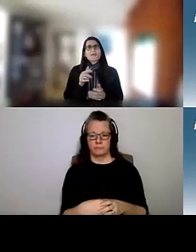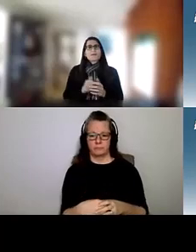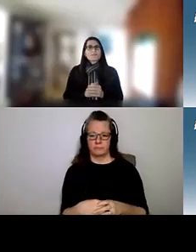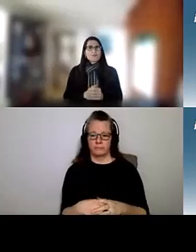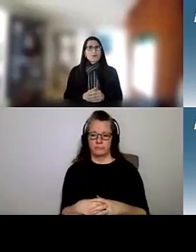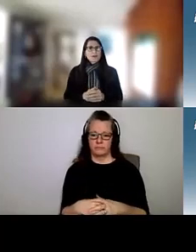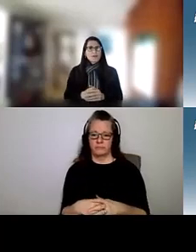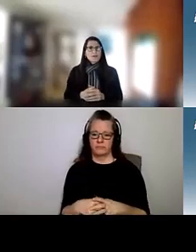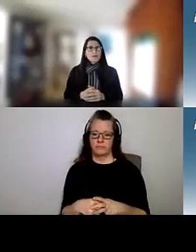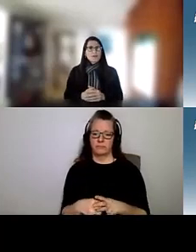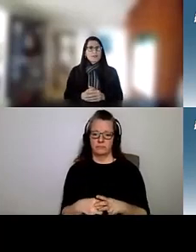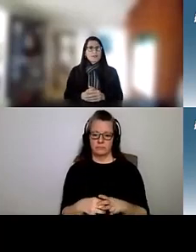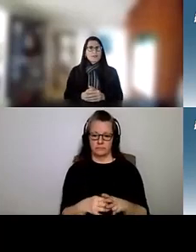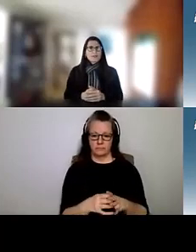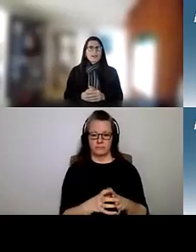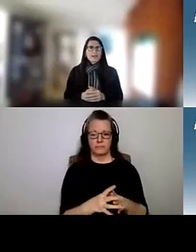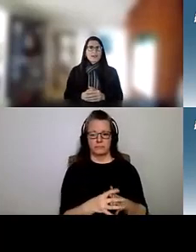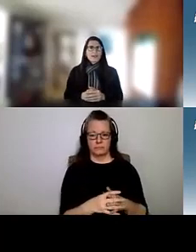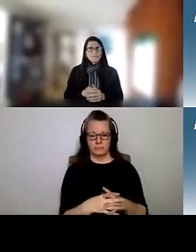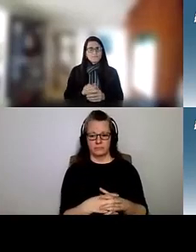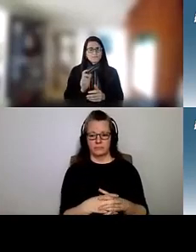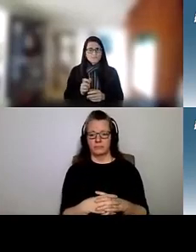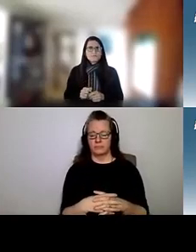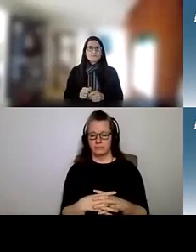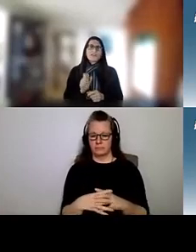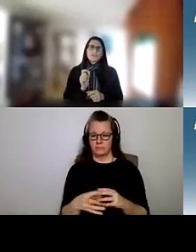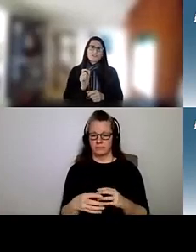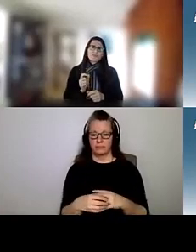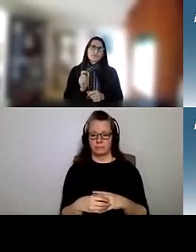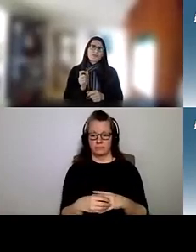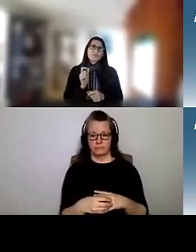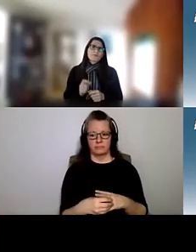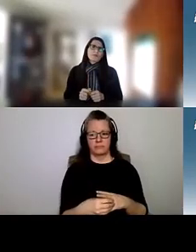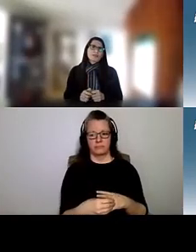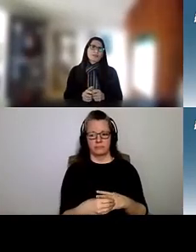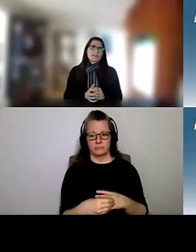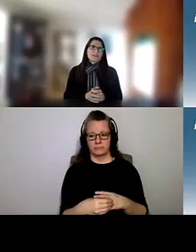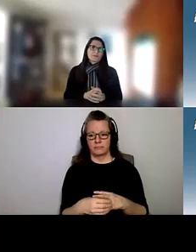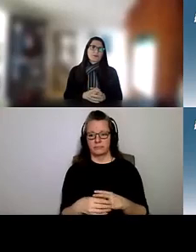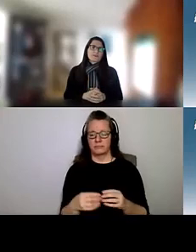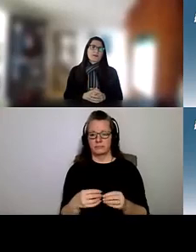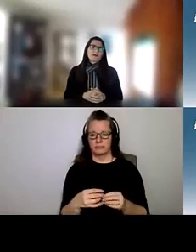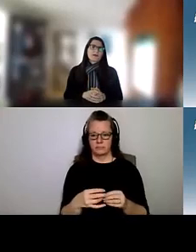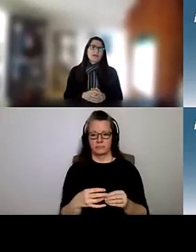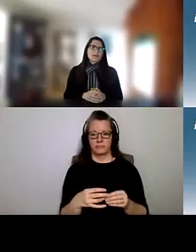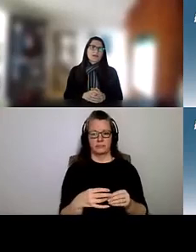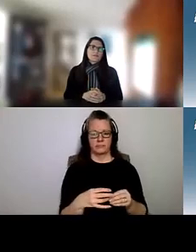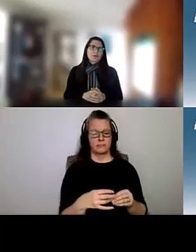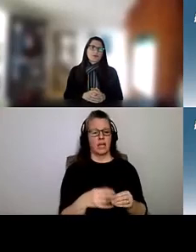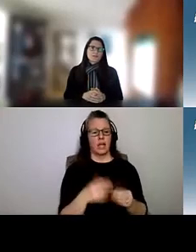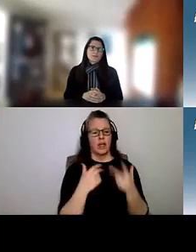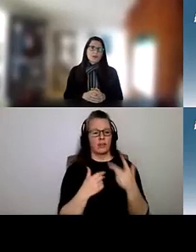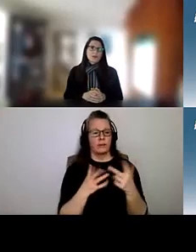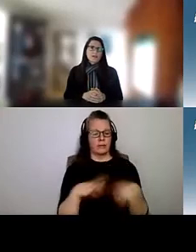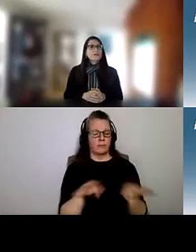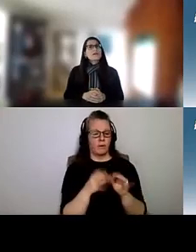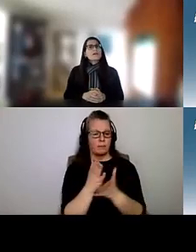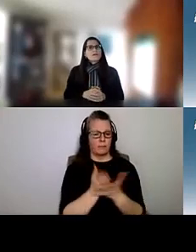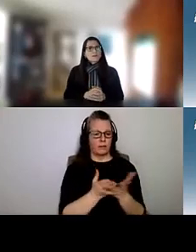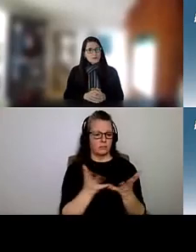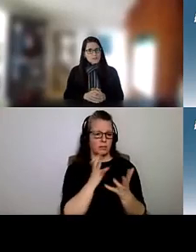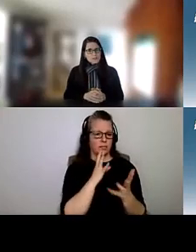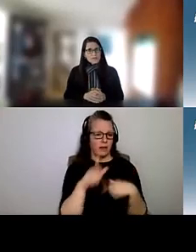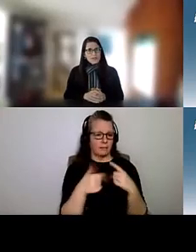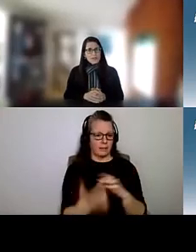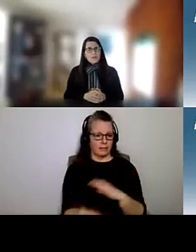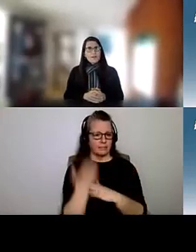efforts. So if you want to go ahead and go to the next slide, just three key pieces of work that I wanted to highlight for you this morning.